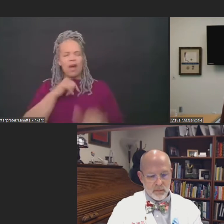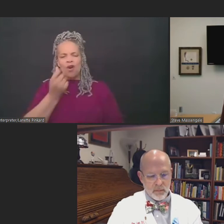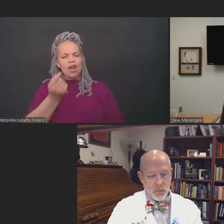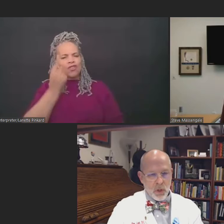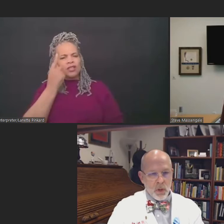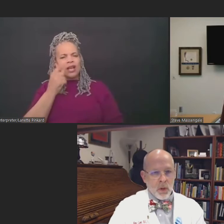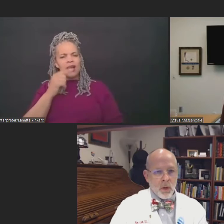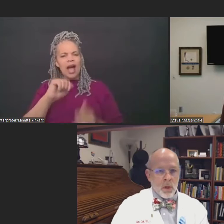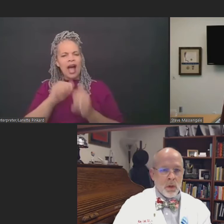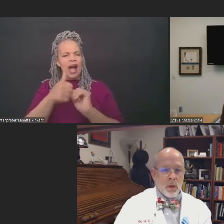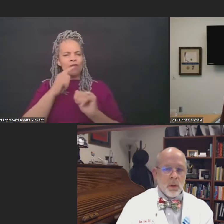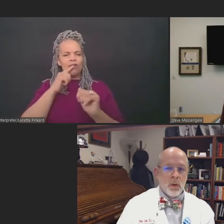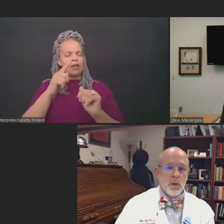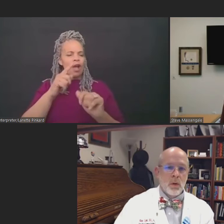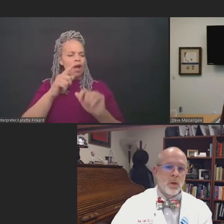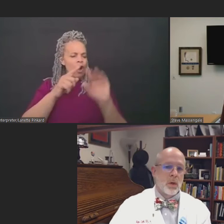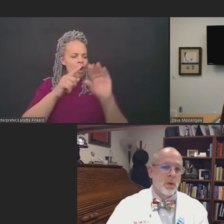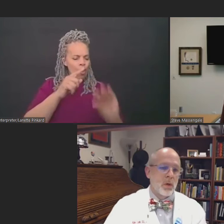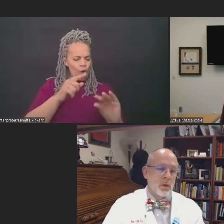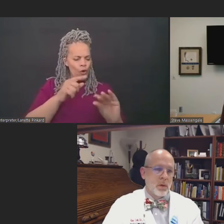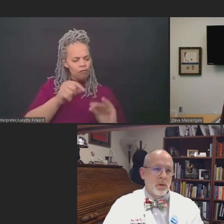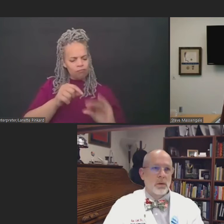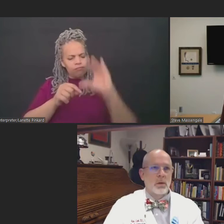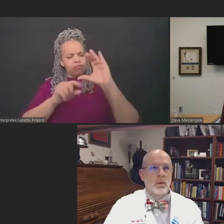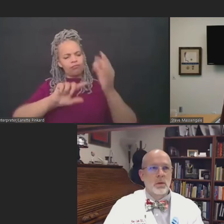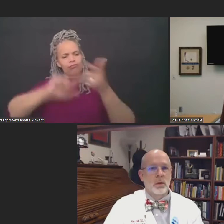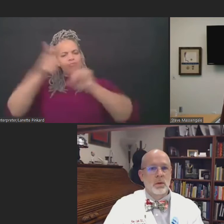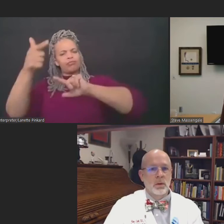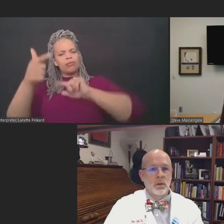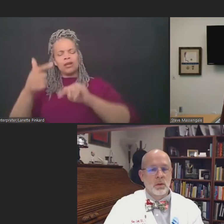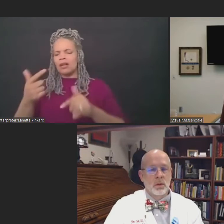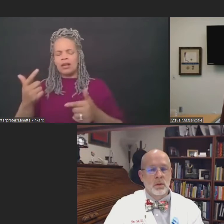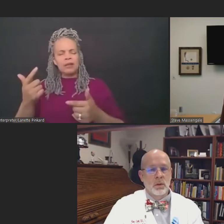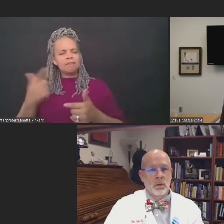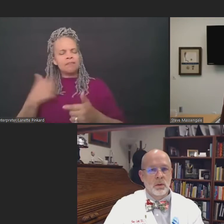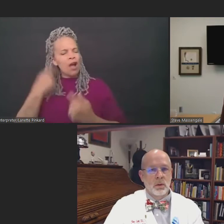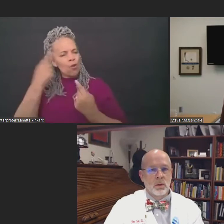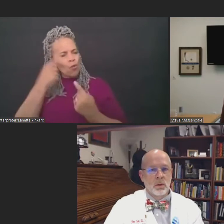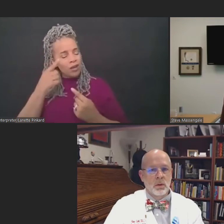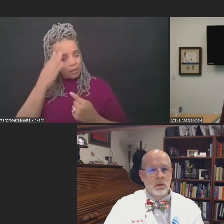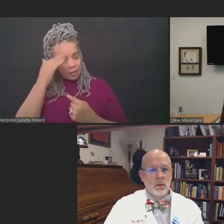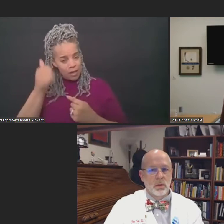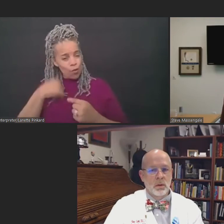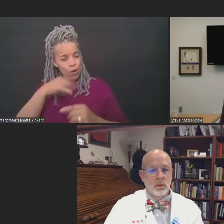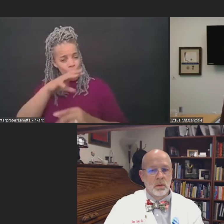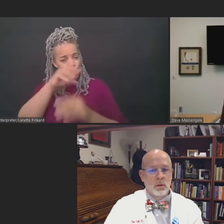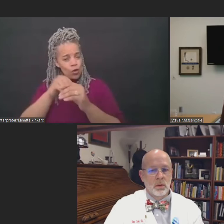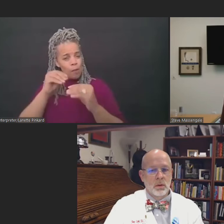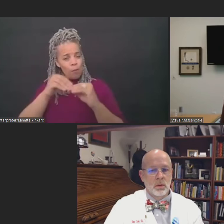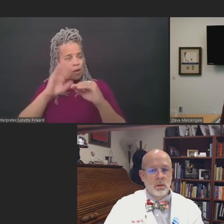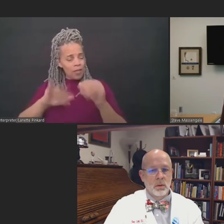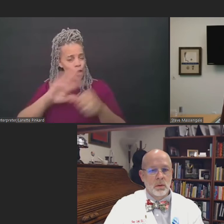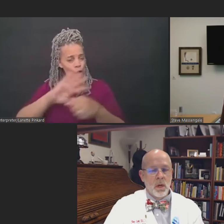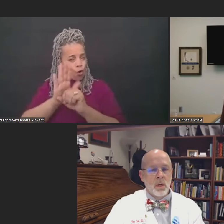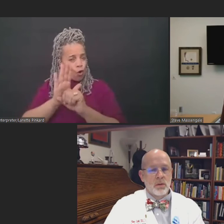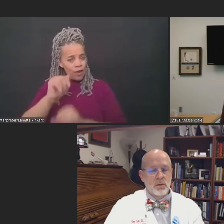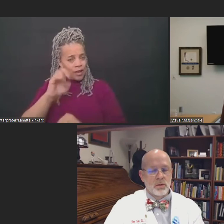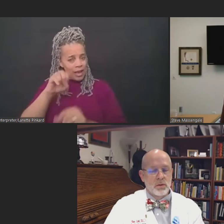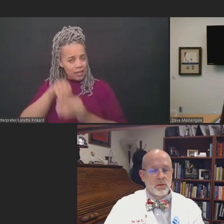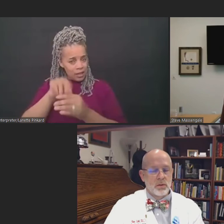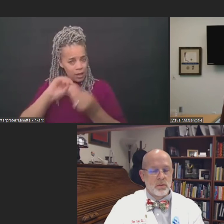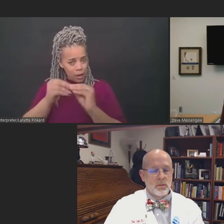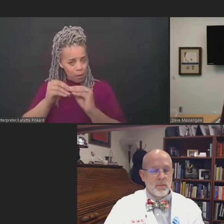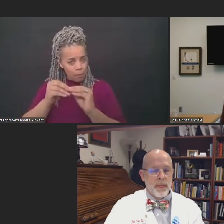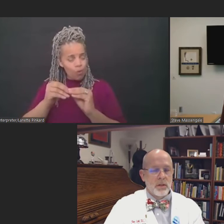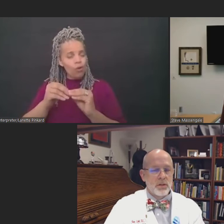that drastic flip that we're seeing sometimes. And I wonder is it because we're including more than just COVID cases in that number as far as the need